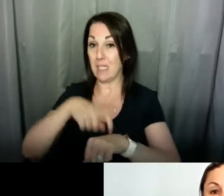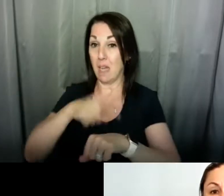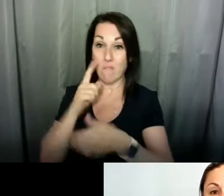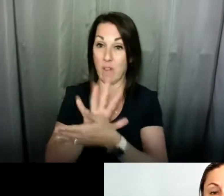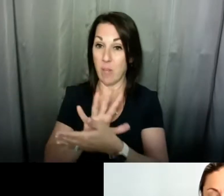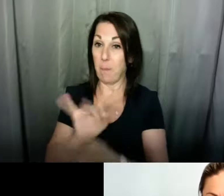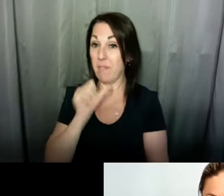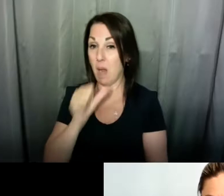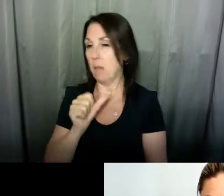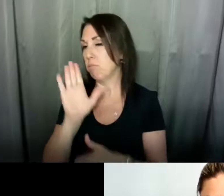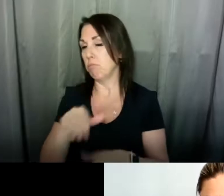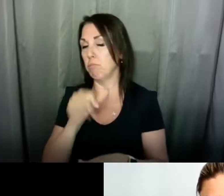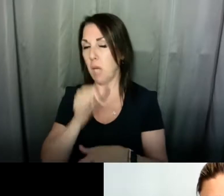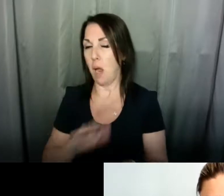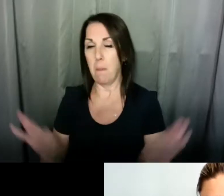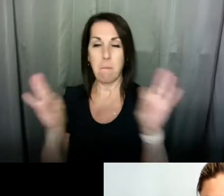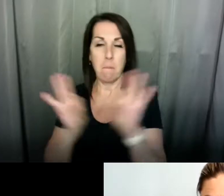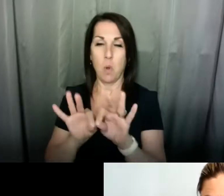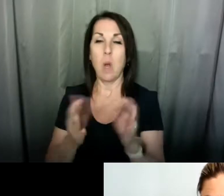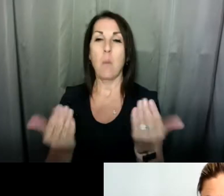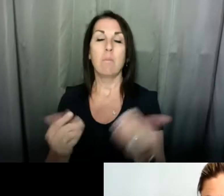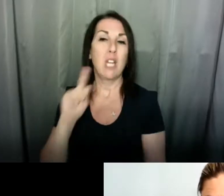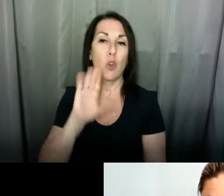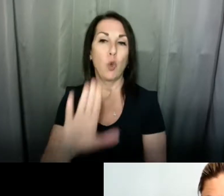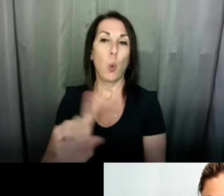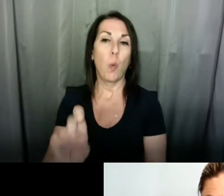that doesn't matter. I'd love to hear any questions that we have.